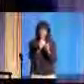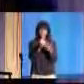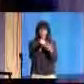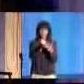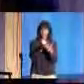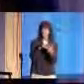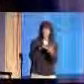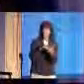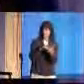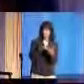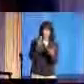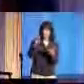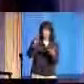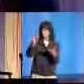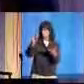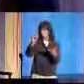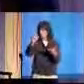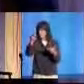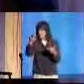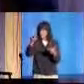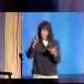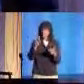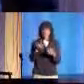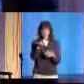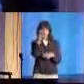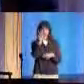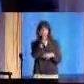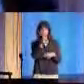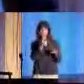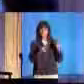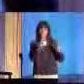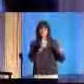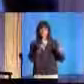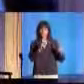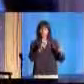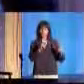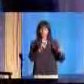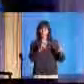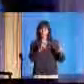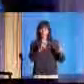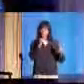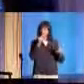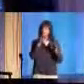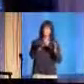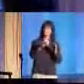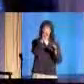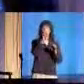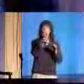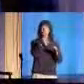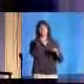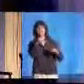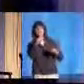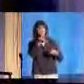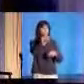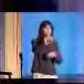broad means ask people questions that cannot be answered with yes or no.